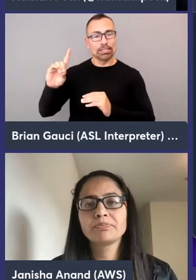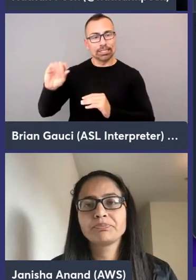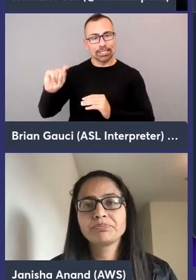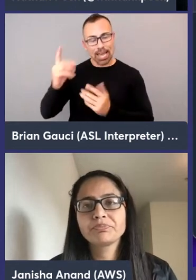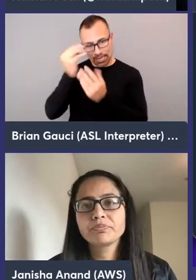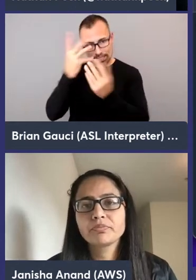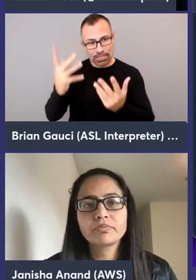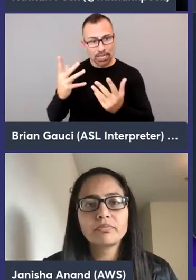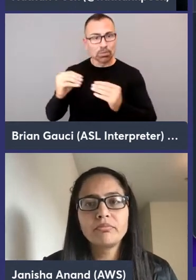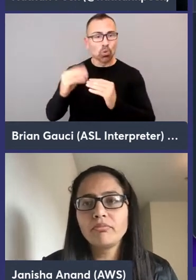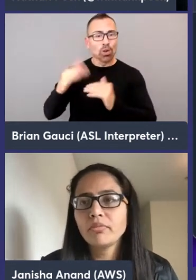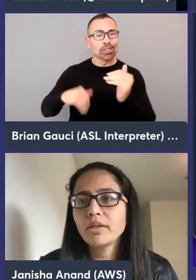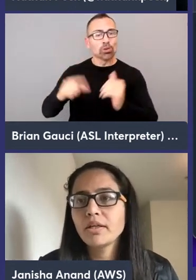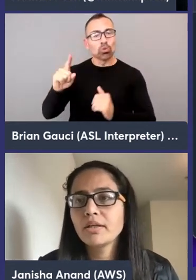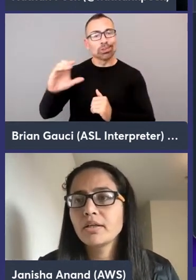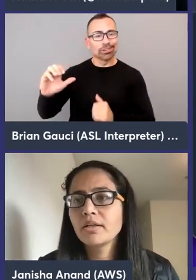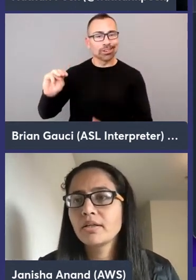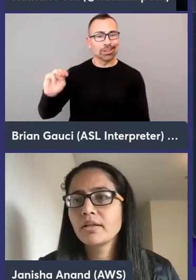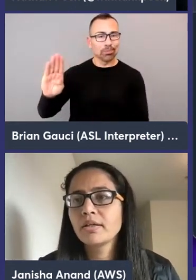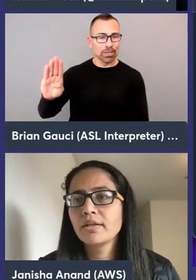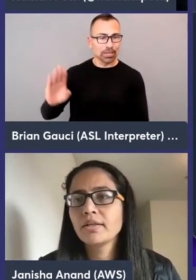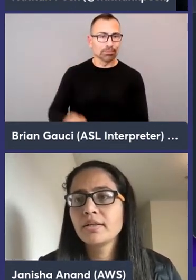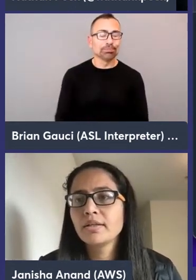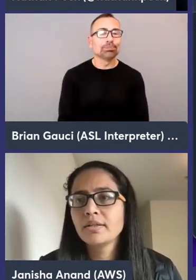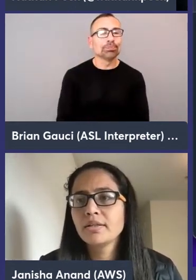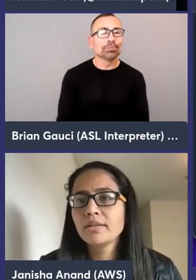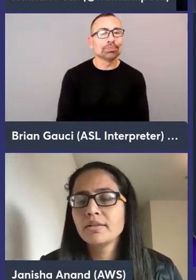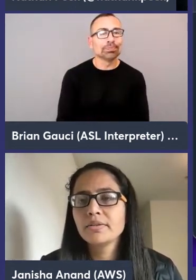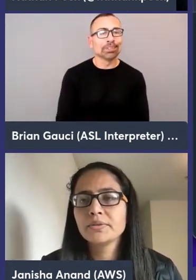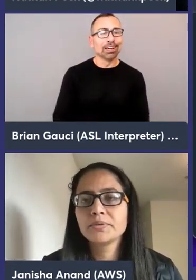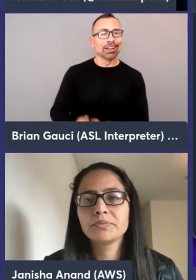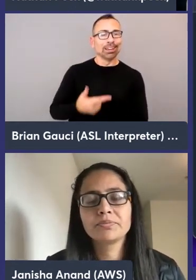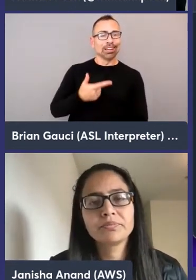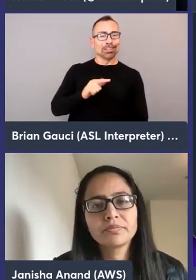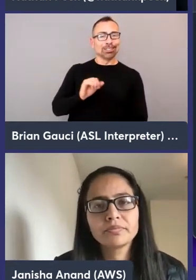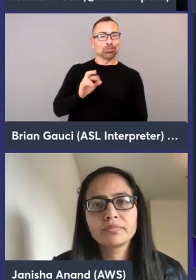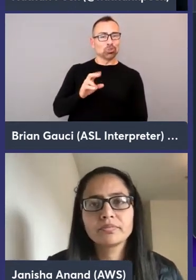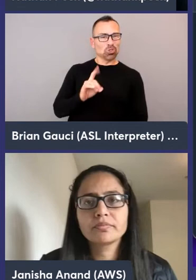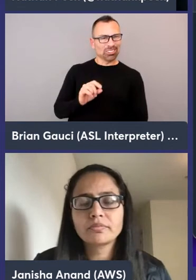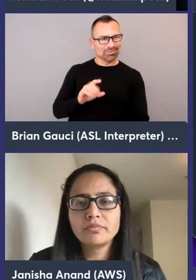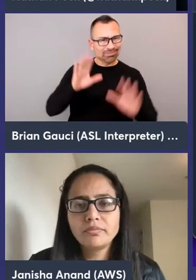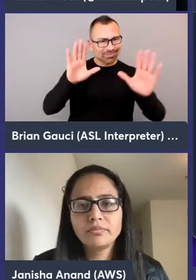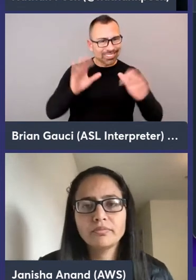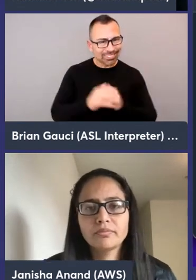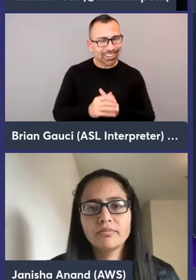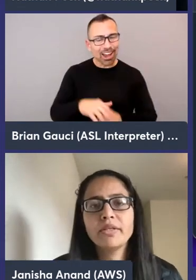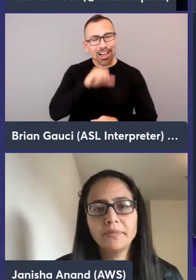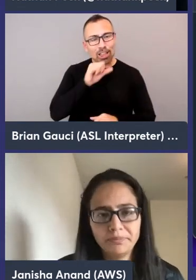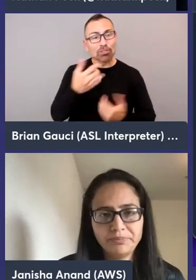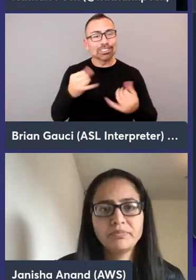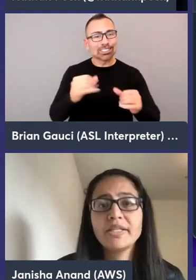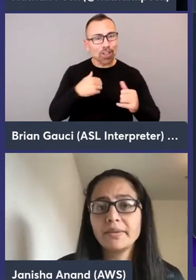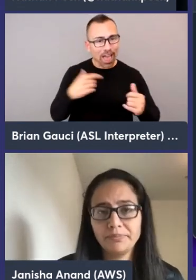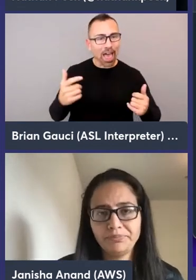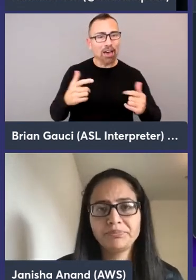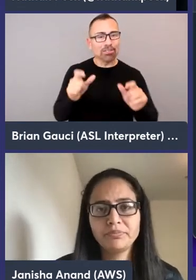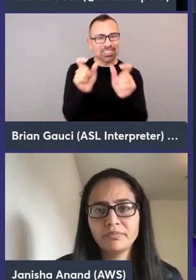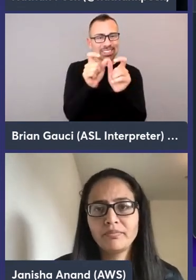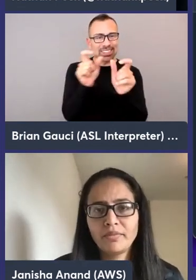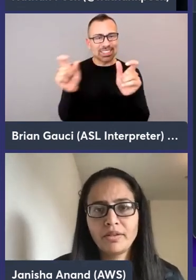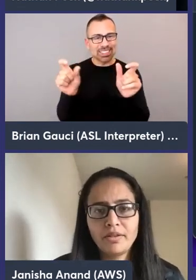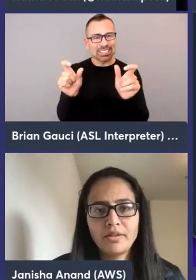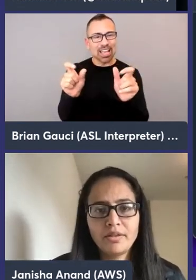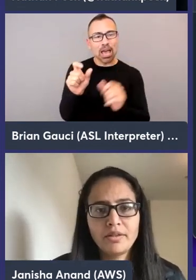plus. That's great. And you know what I really love about this is that you still have the explainability tab in both of them, because that was going to be my